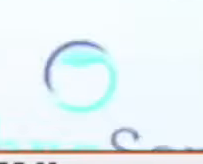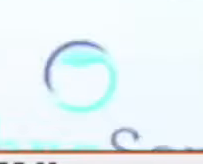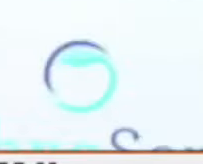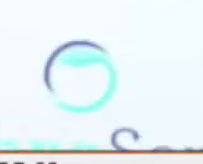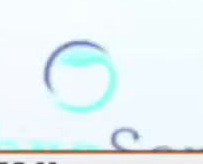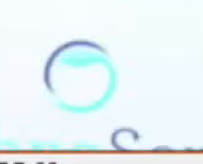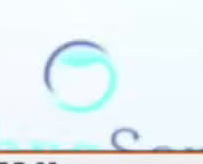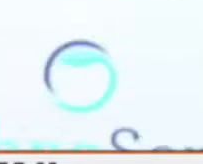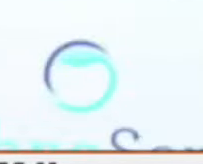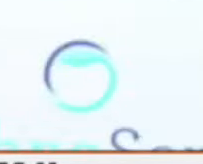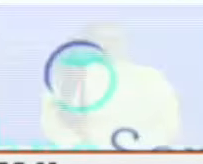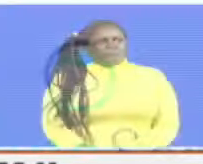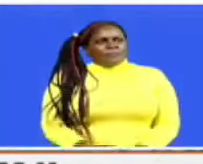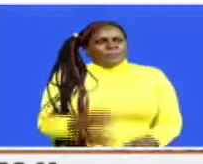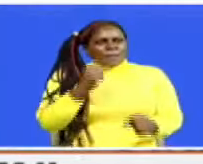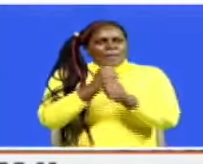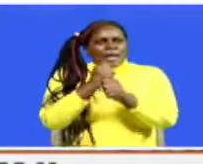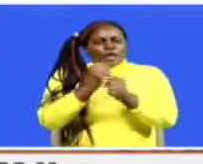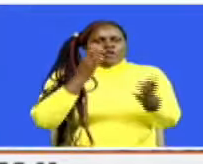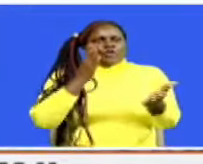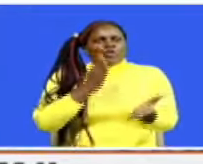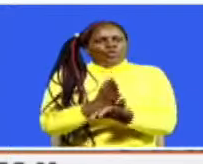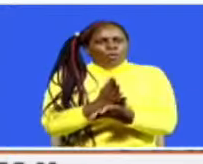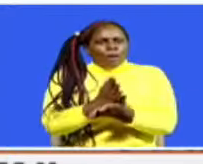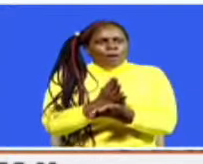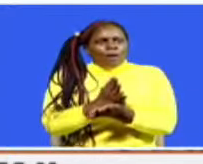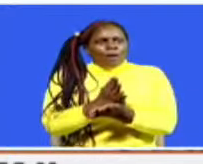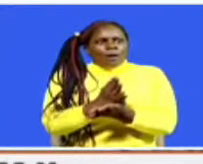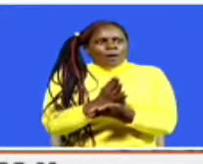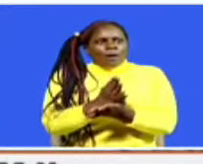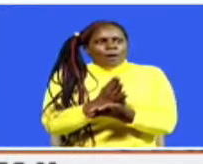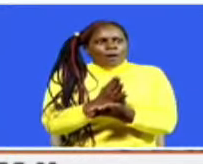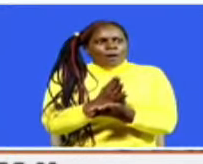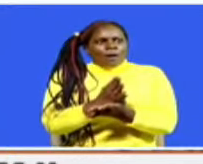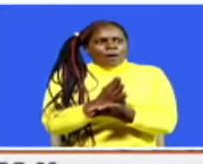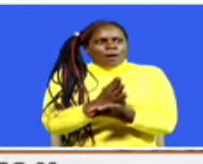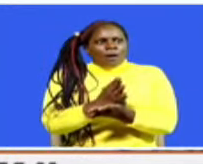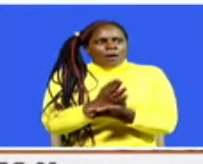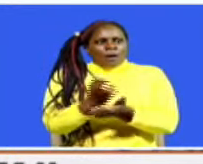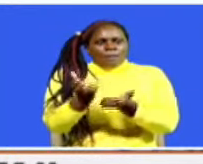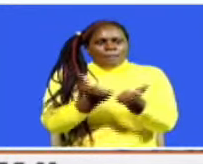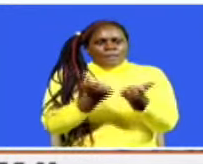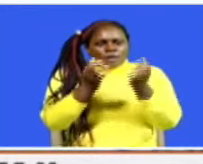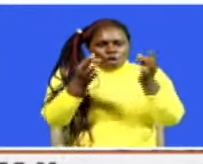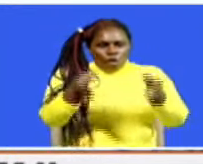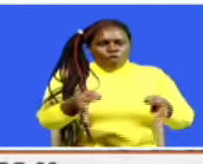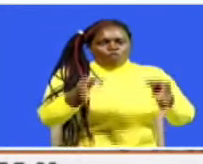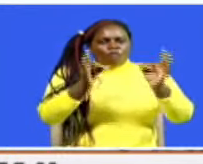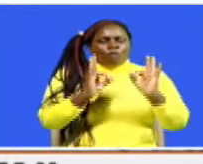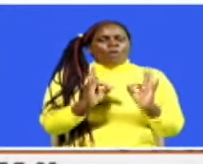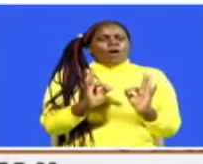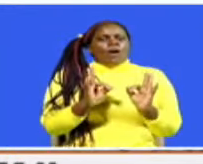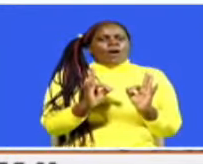Our vision is to make sure that the Mama Mutuas are formalized,